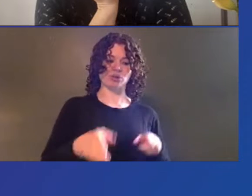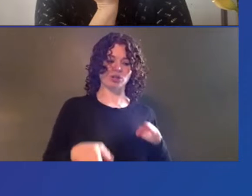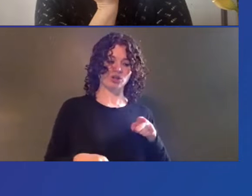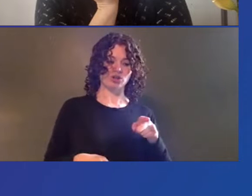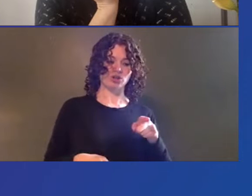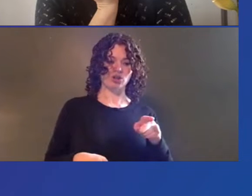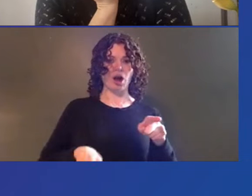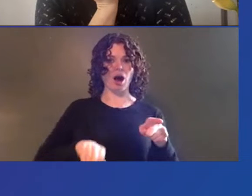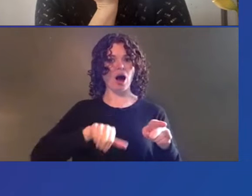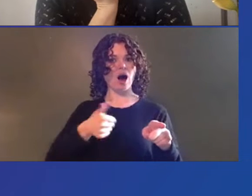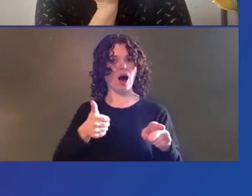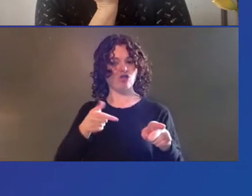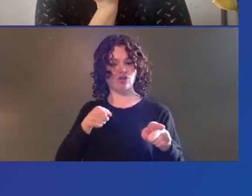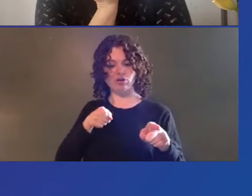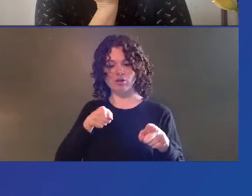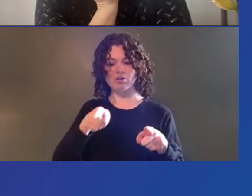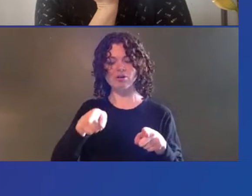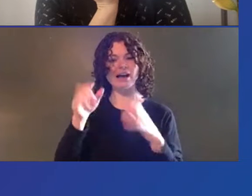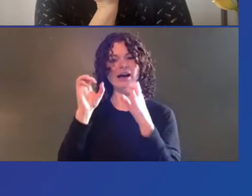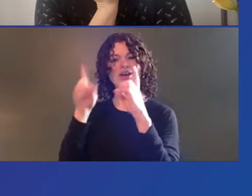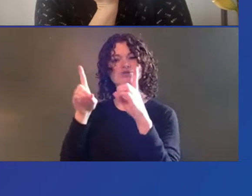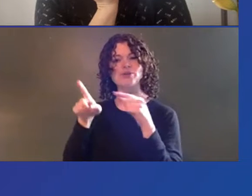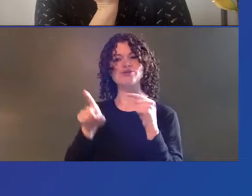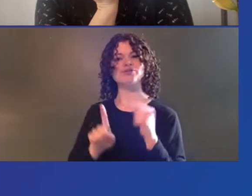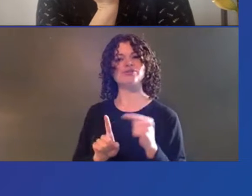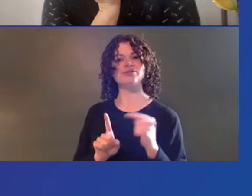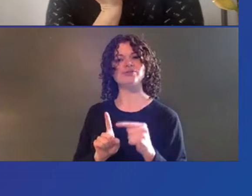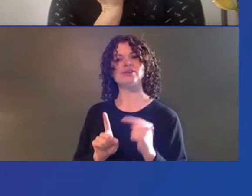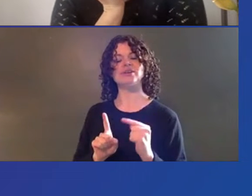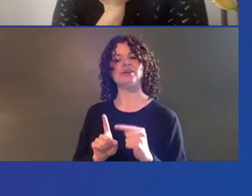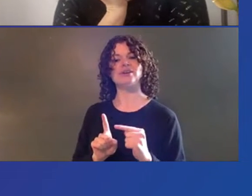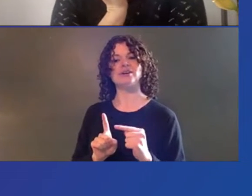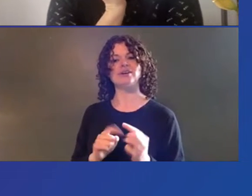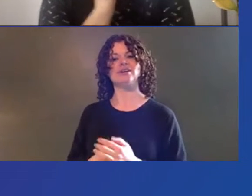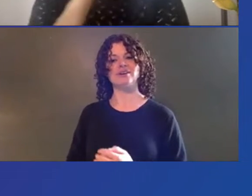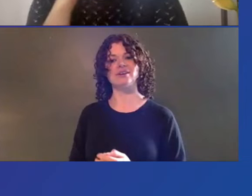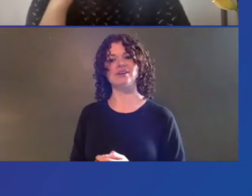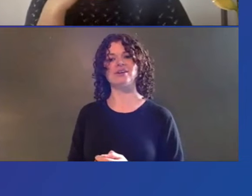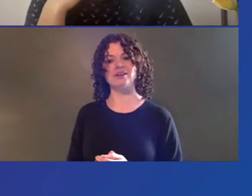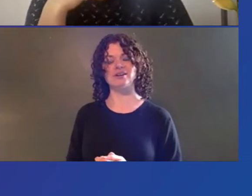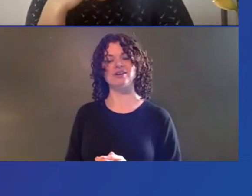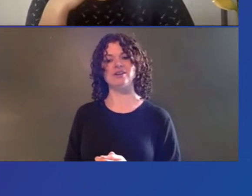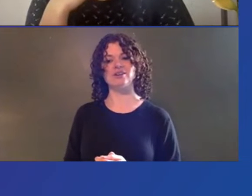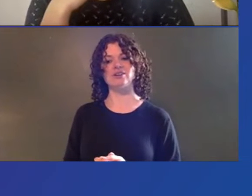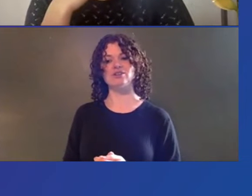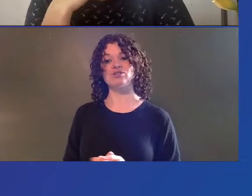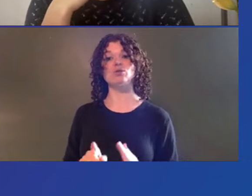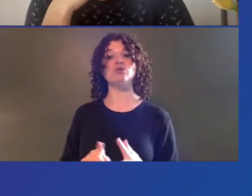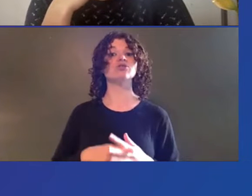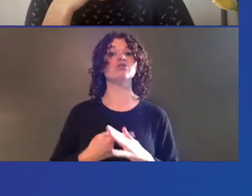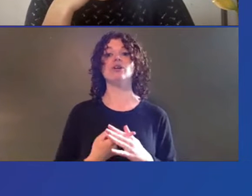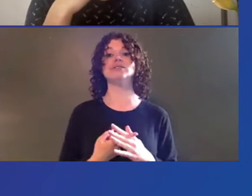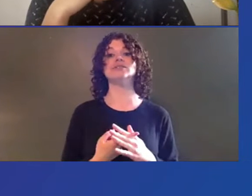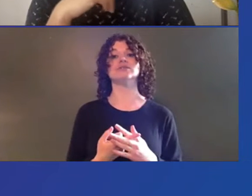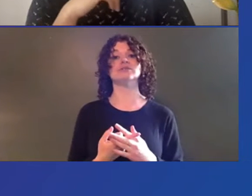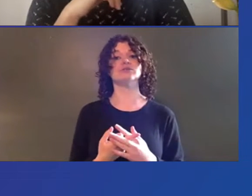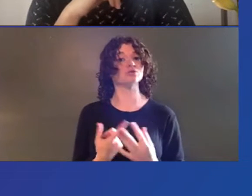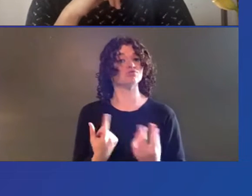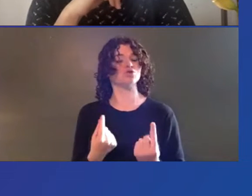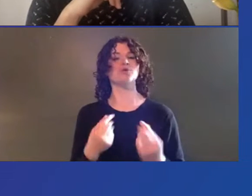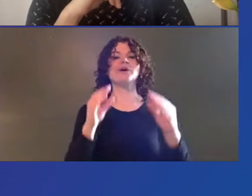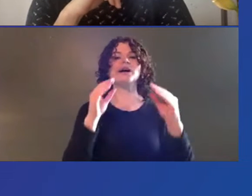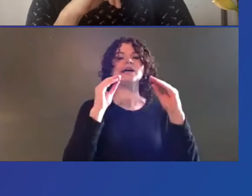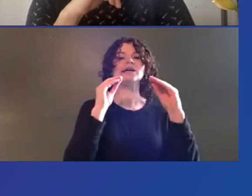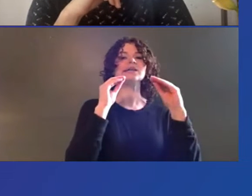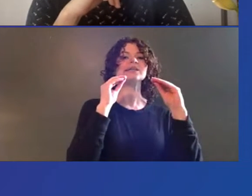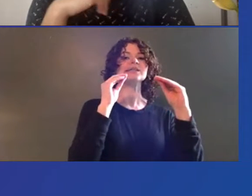in education. And at first, I became a teaching artist in Argentina. And then